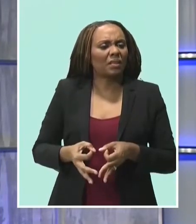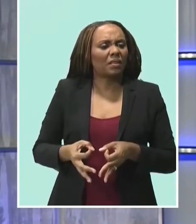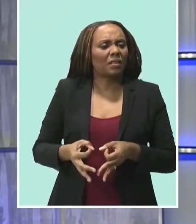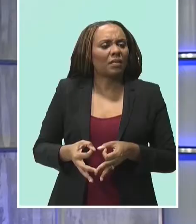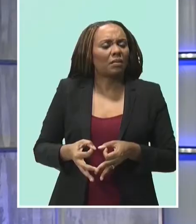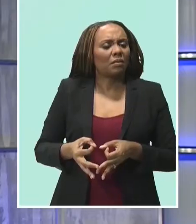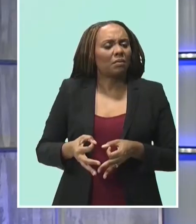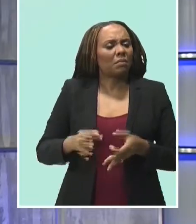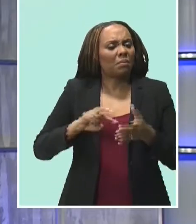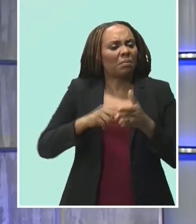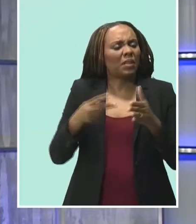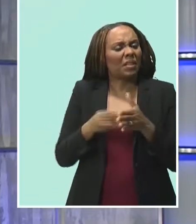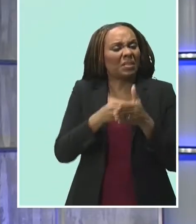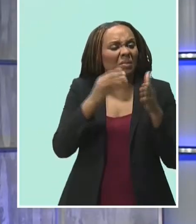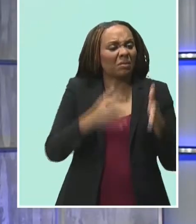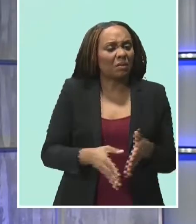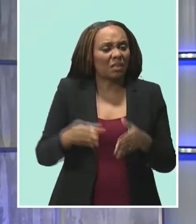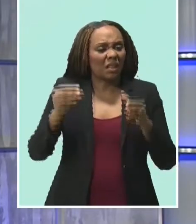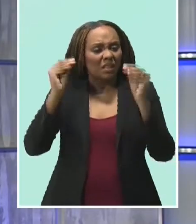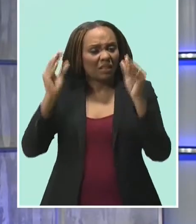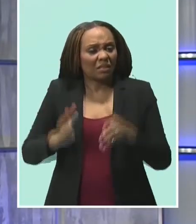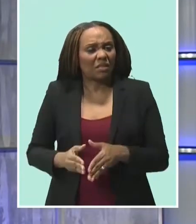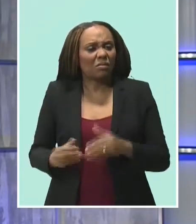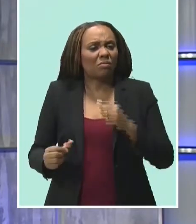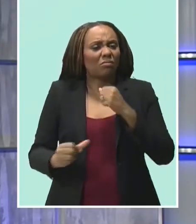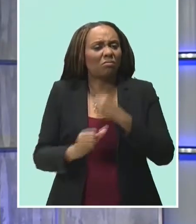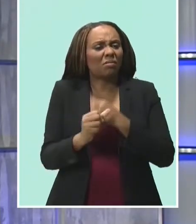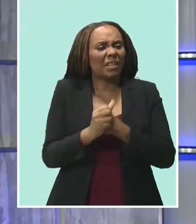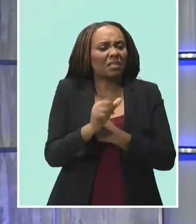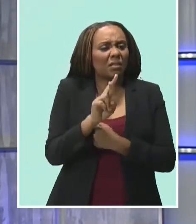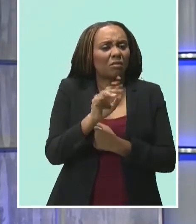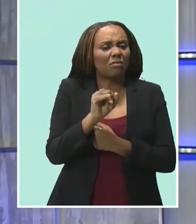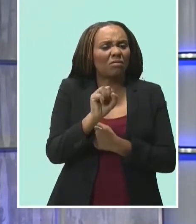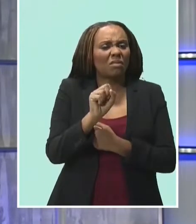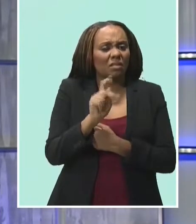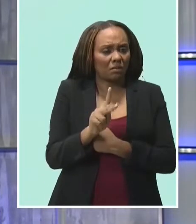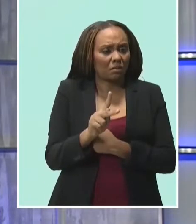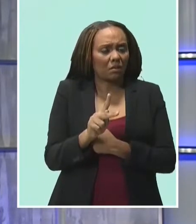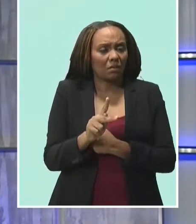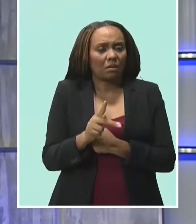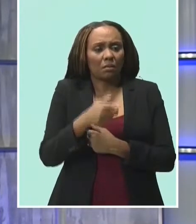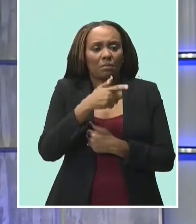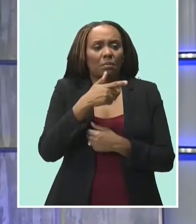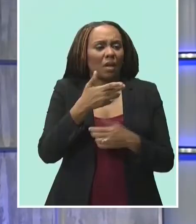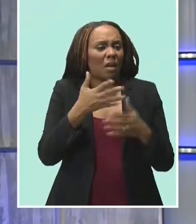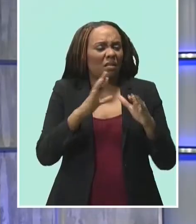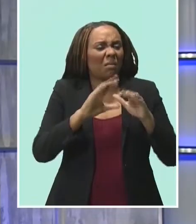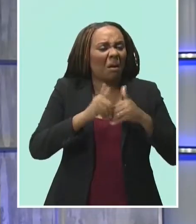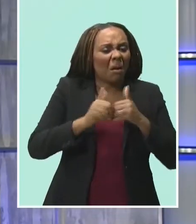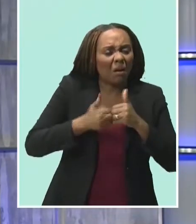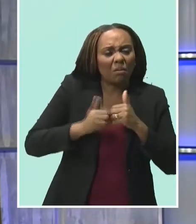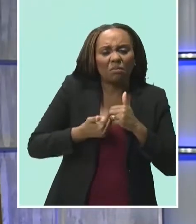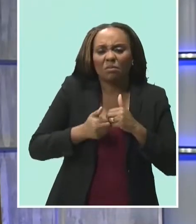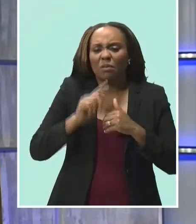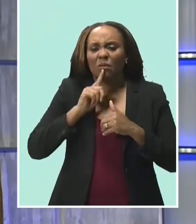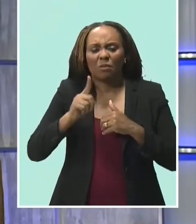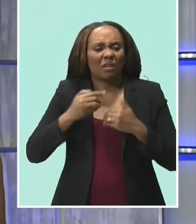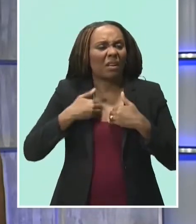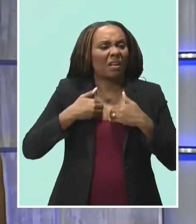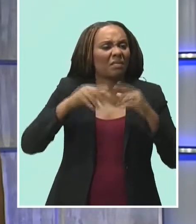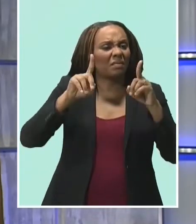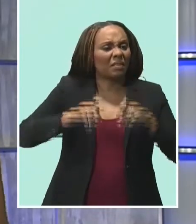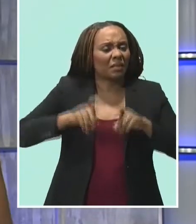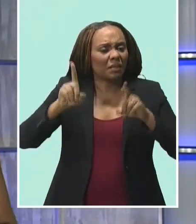taken places the lives of thousands of students and teachers at risk, as all the issues surrounding the administering of the examinations have not